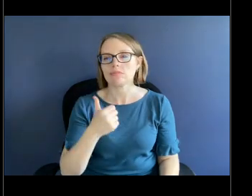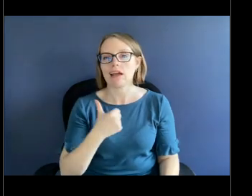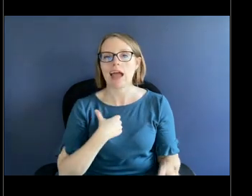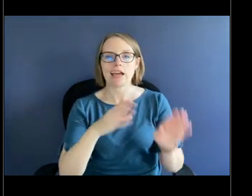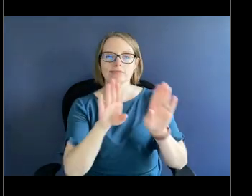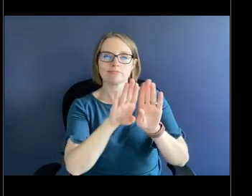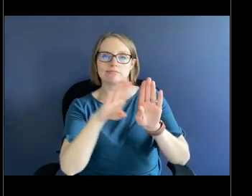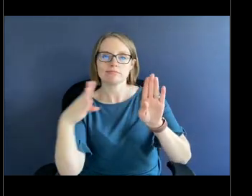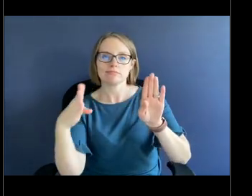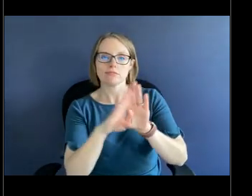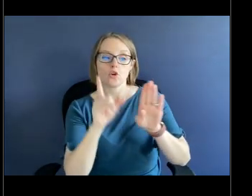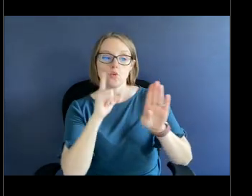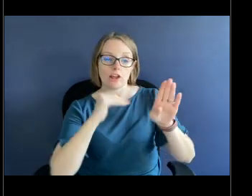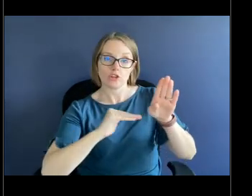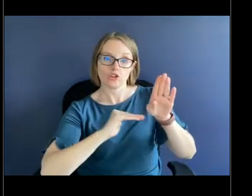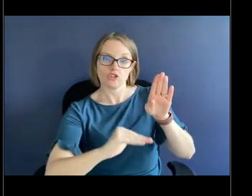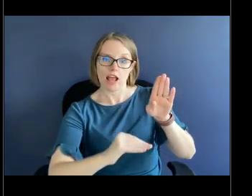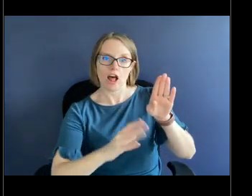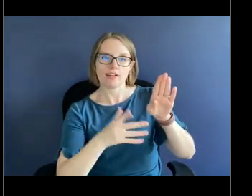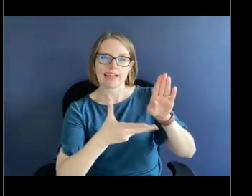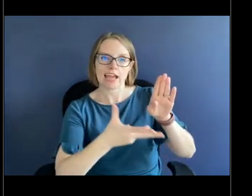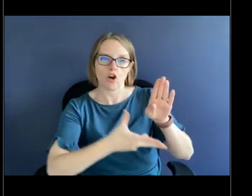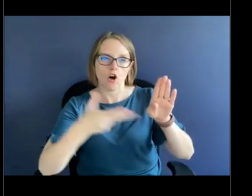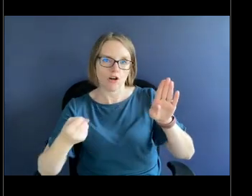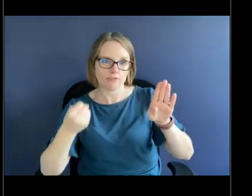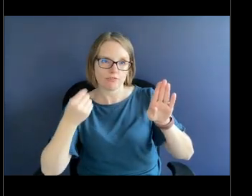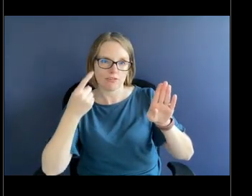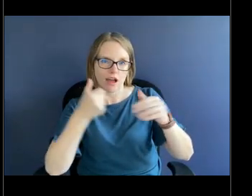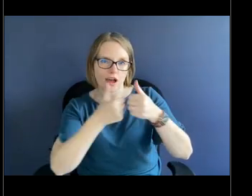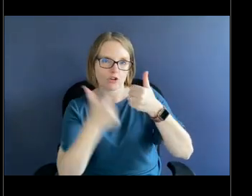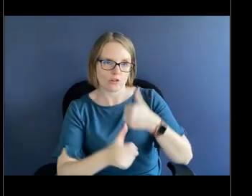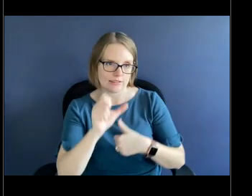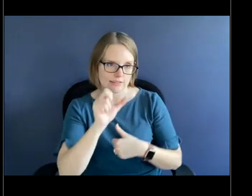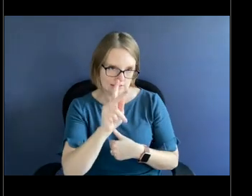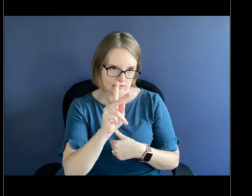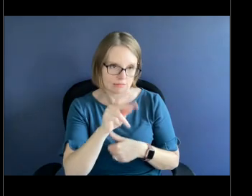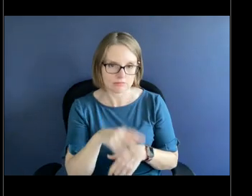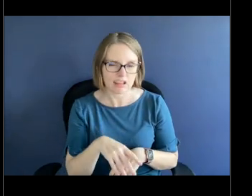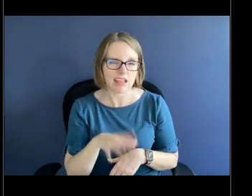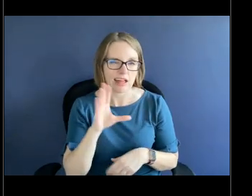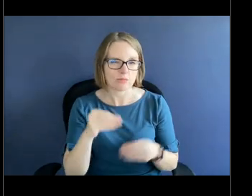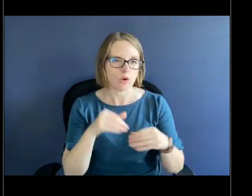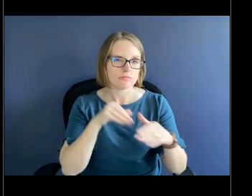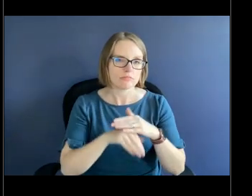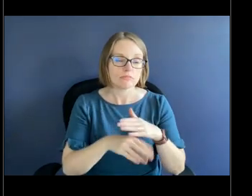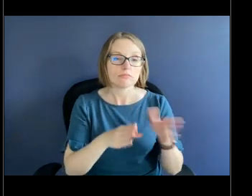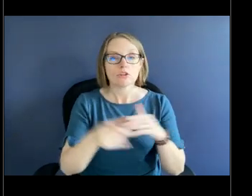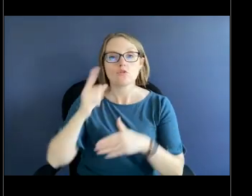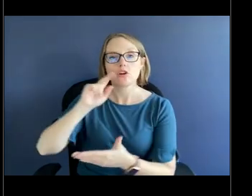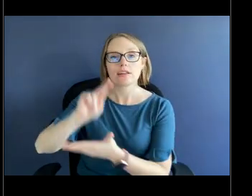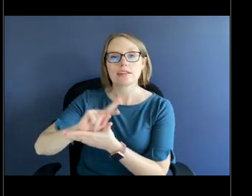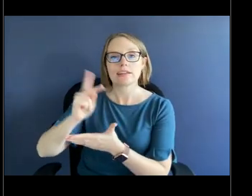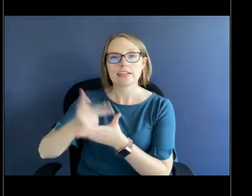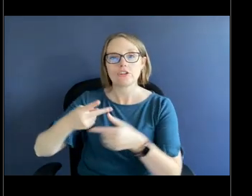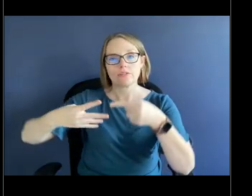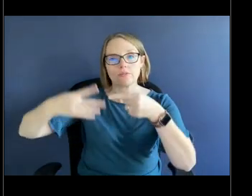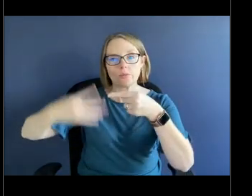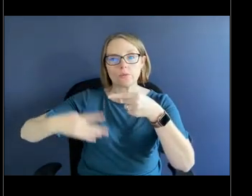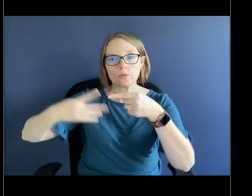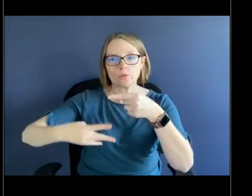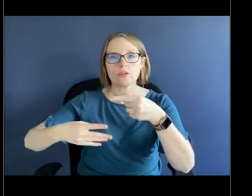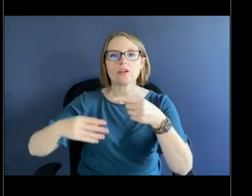lever or blade type handle faucets and controls, and revolving or